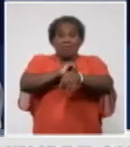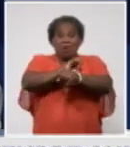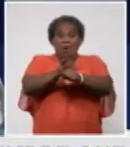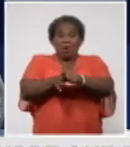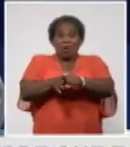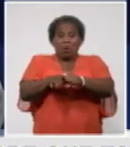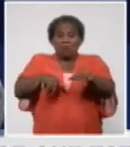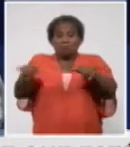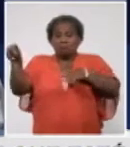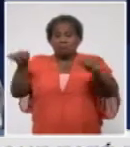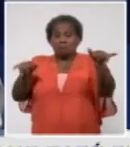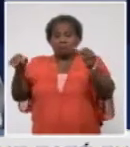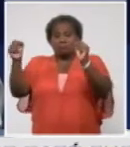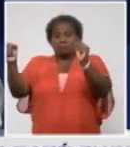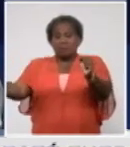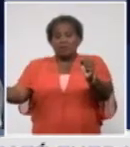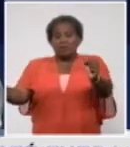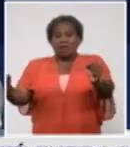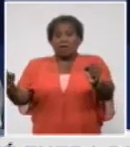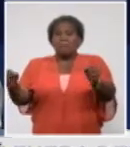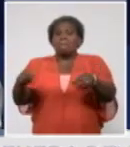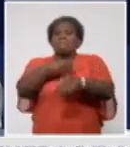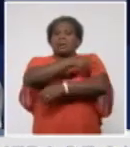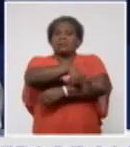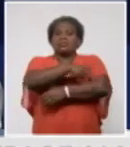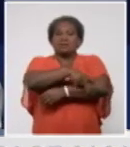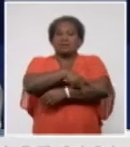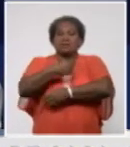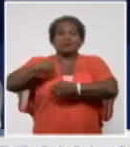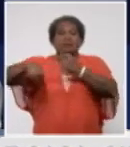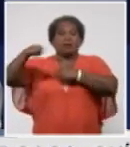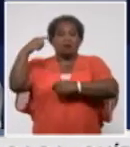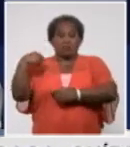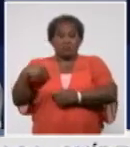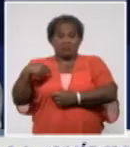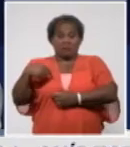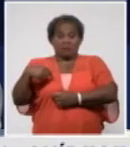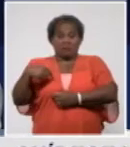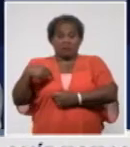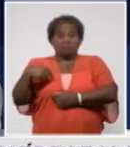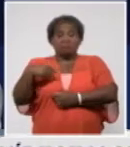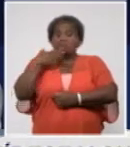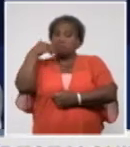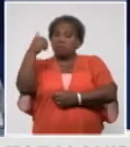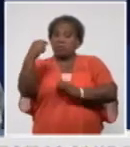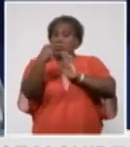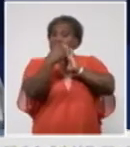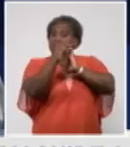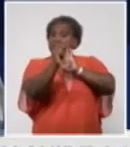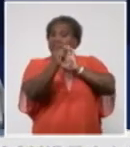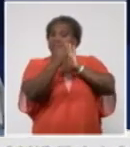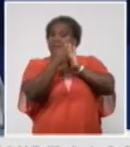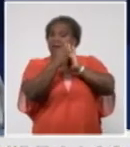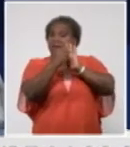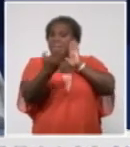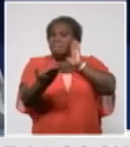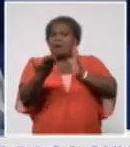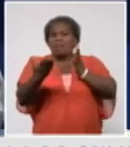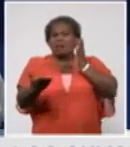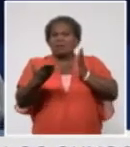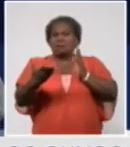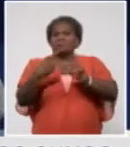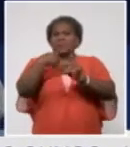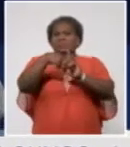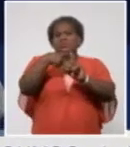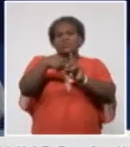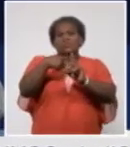Cuba. Thus, we accumulate 4,230 patients, or the 86% of all